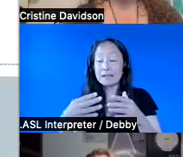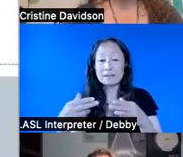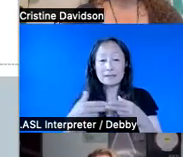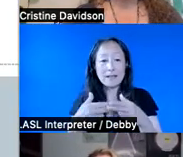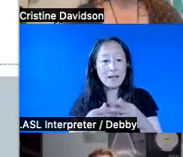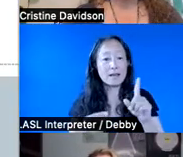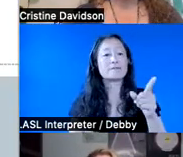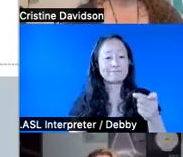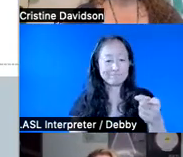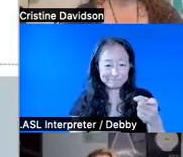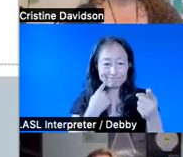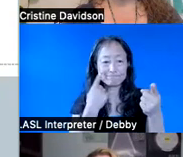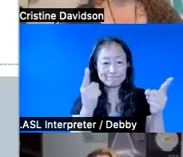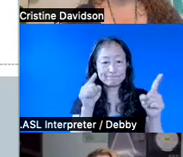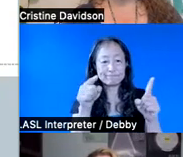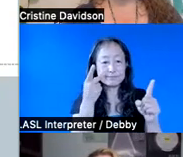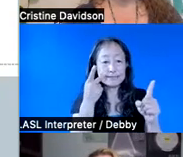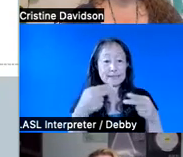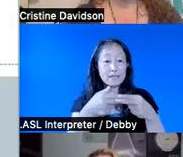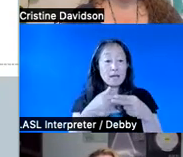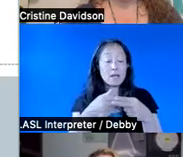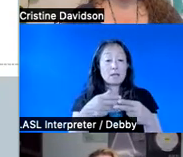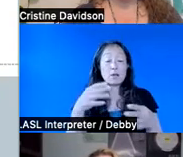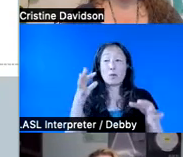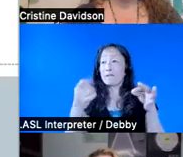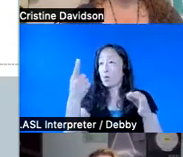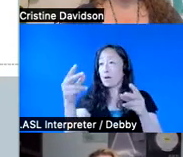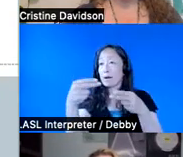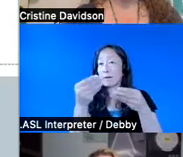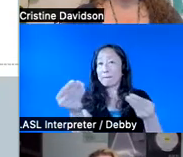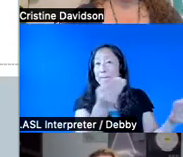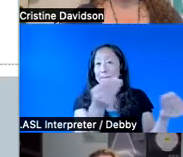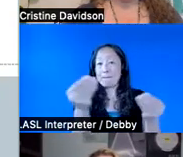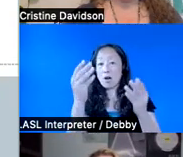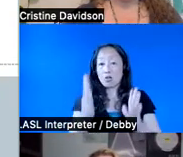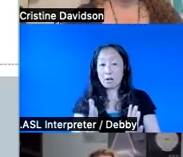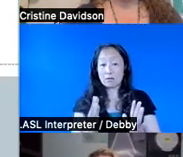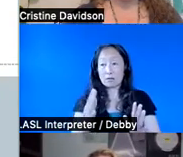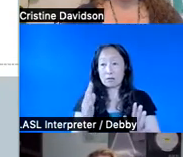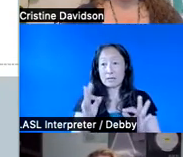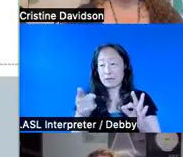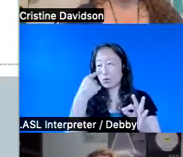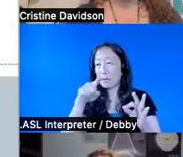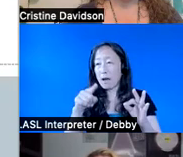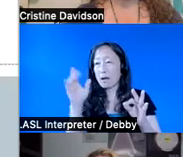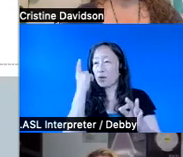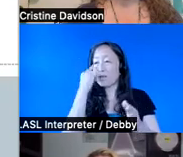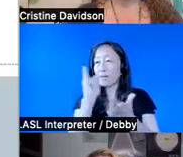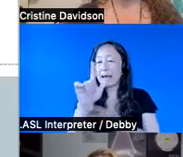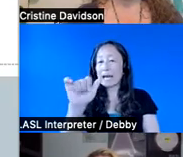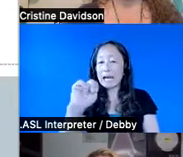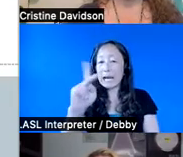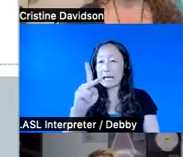Yeah. So if one of the moderators, I'm not sure who, if you can get that link into